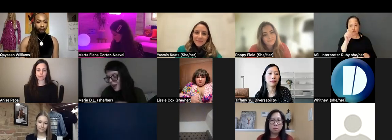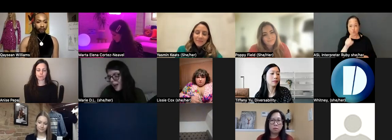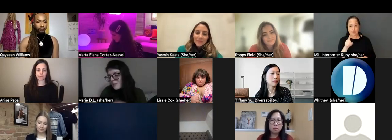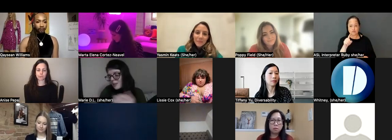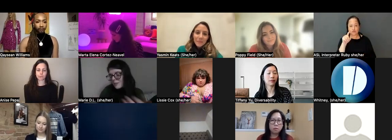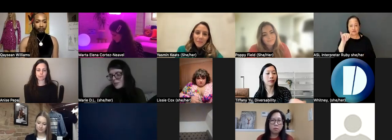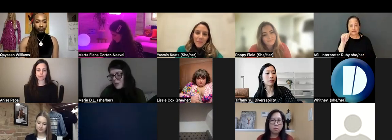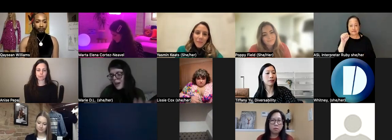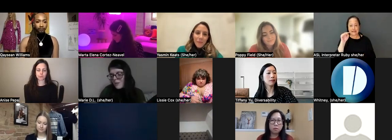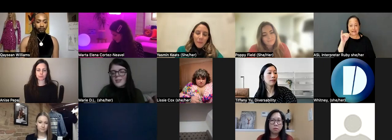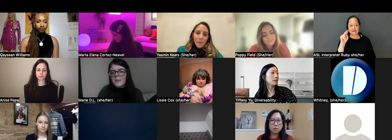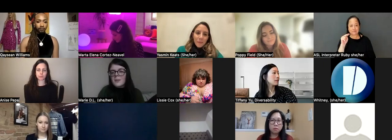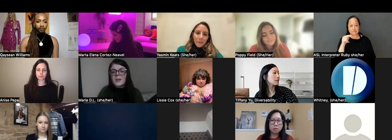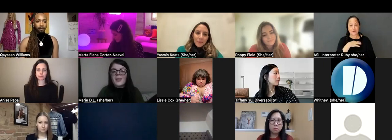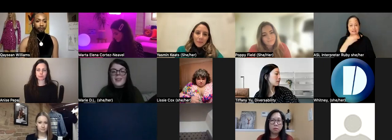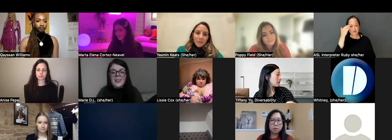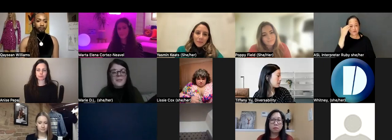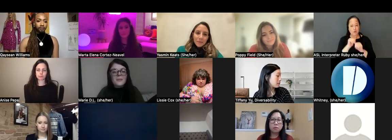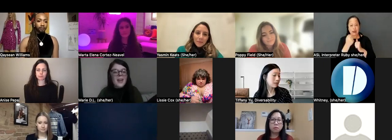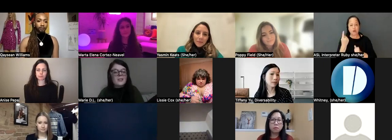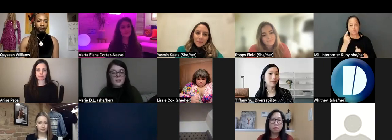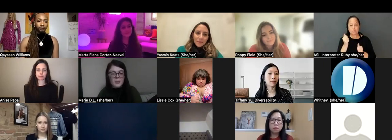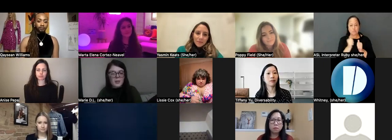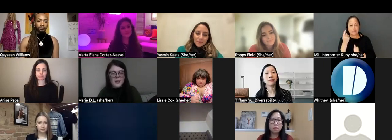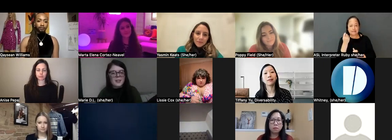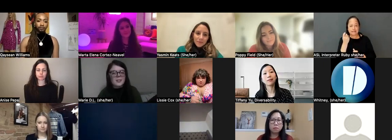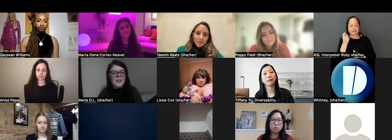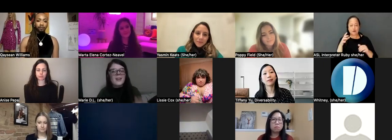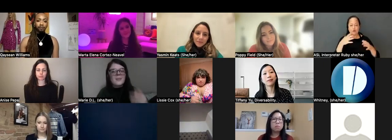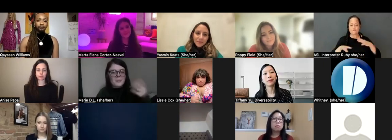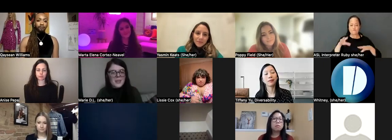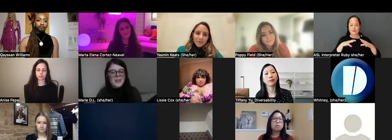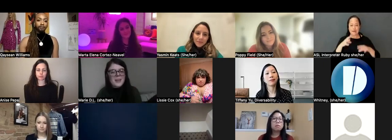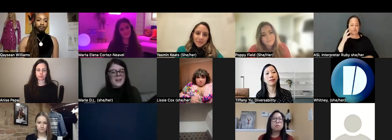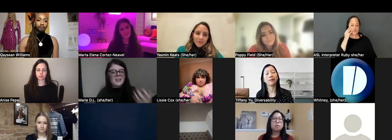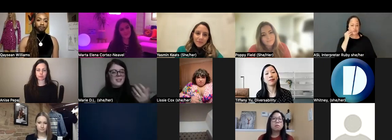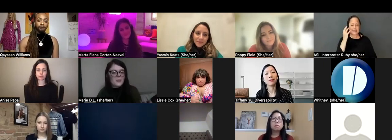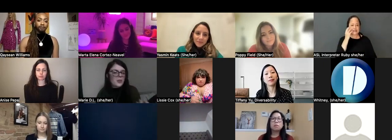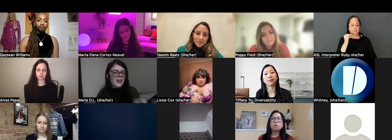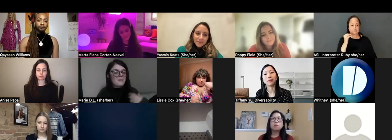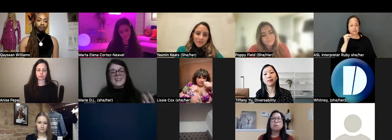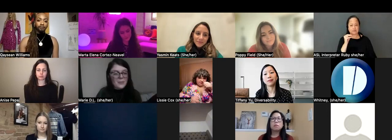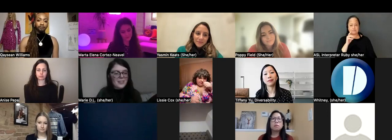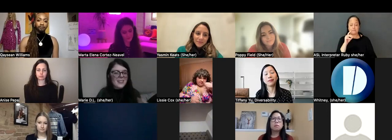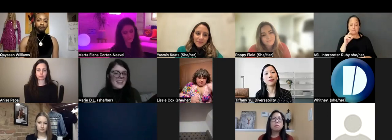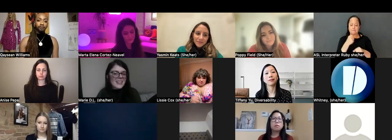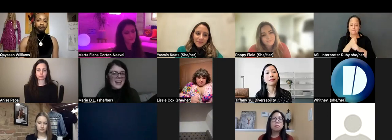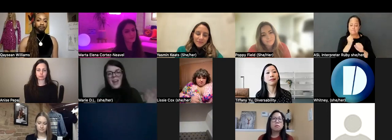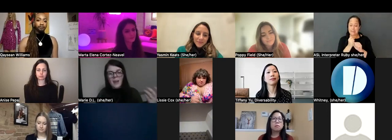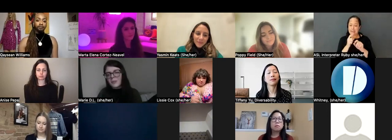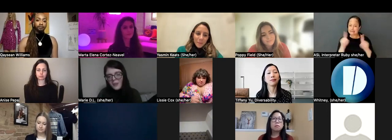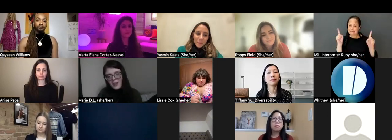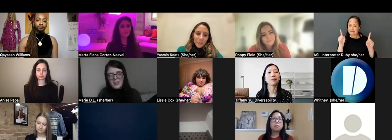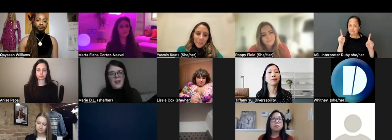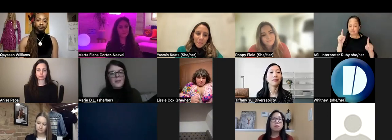Yasmin, I would love to know, how can someone with little fashion experience be someone that can make a difference in